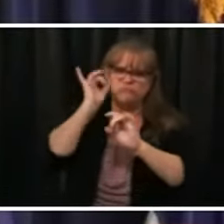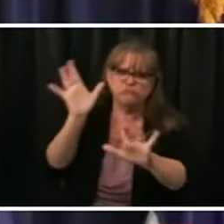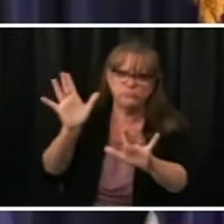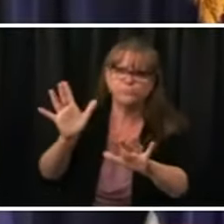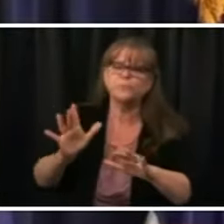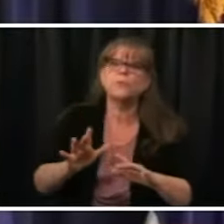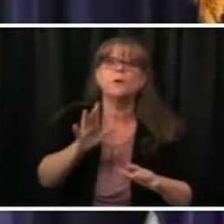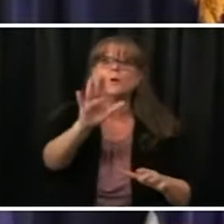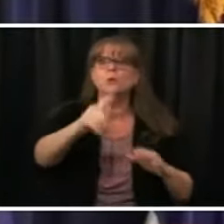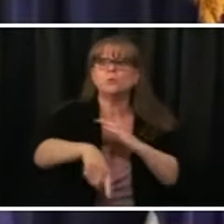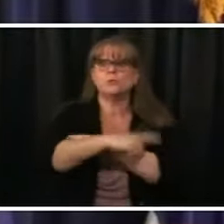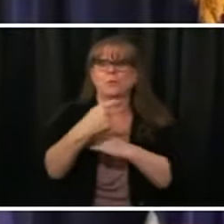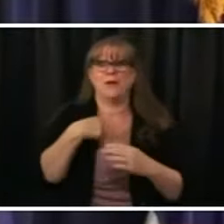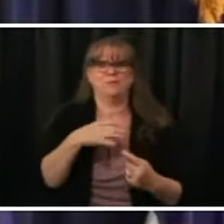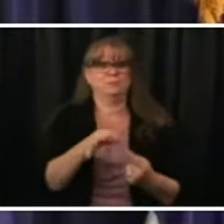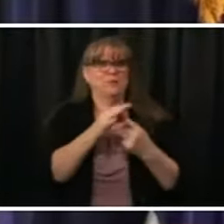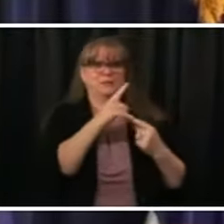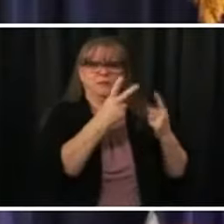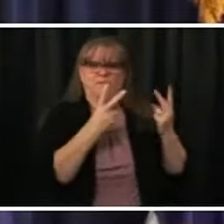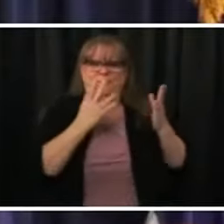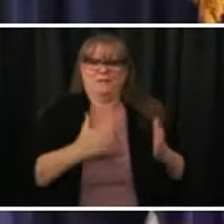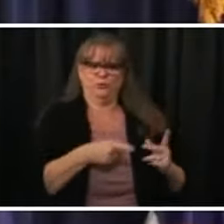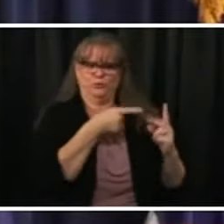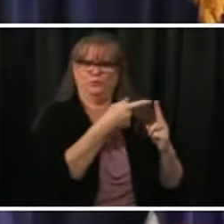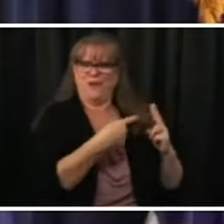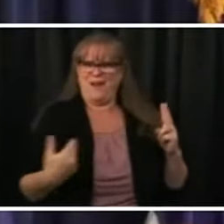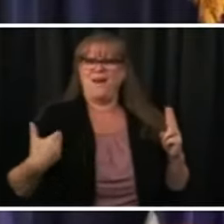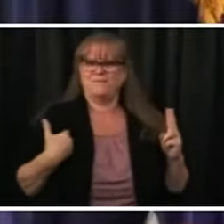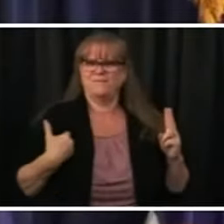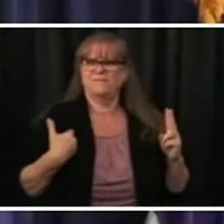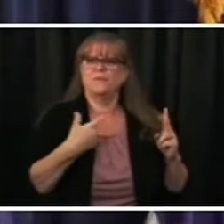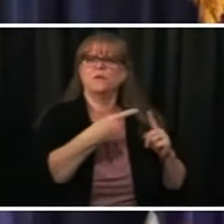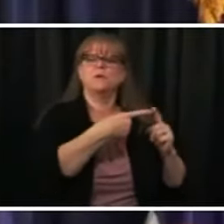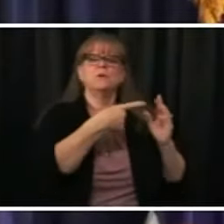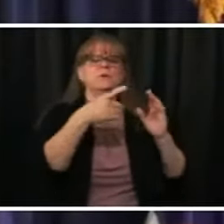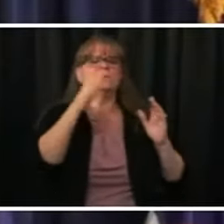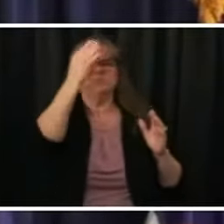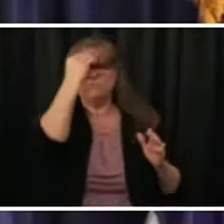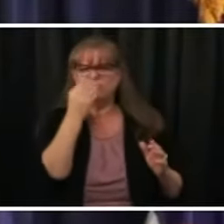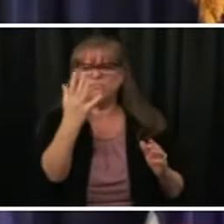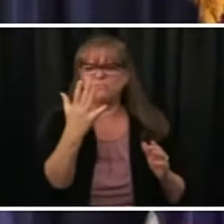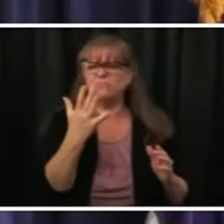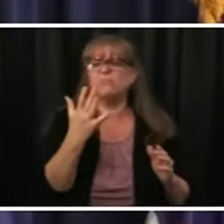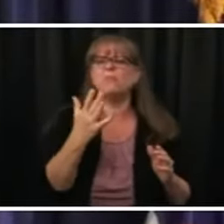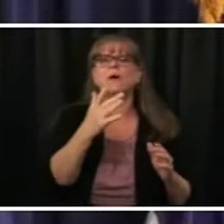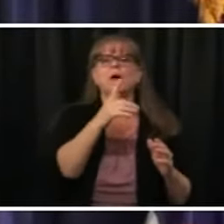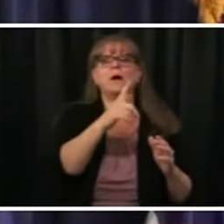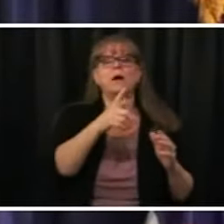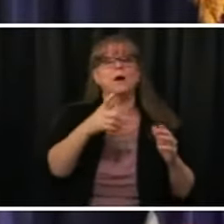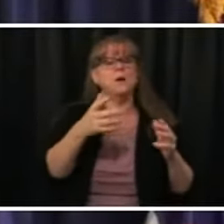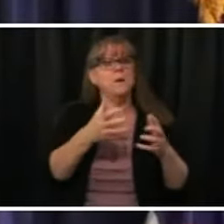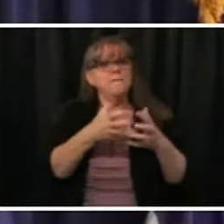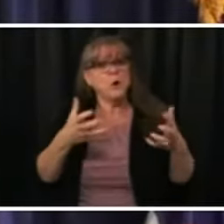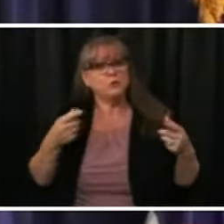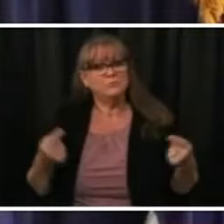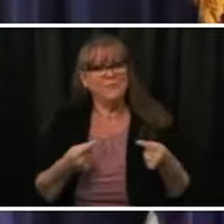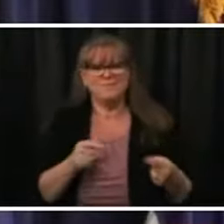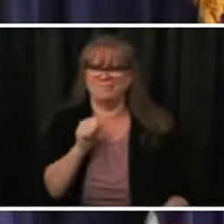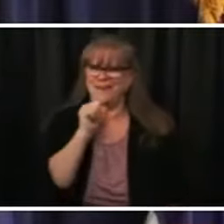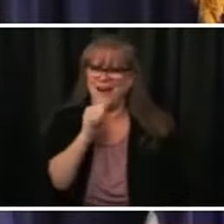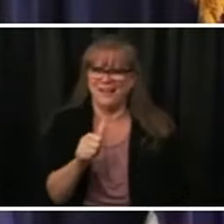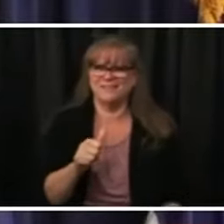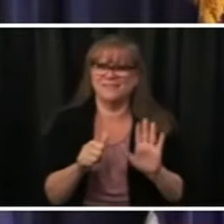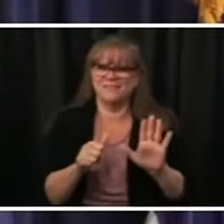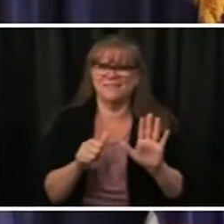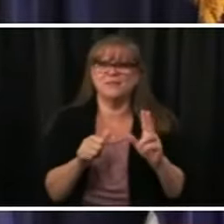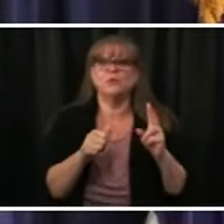today, just to show you that it is easy and relatively painless. We have two great Coloradans over 70 that got the vaccine